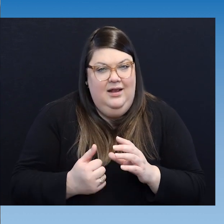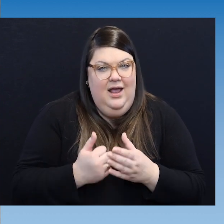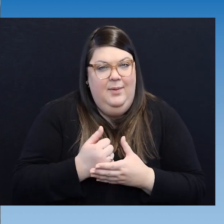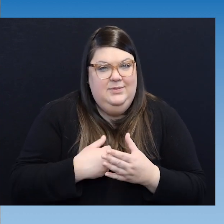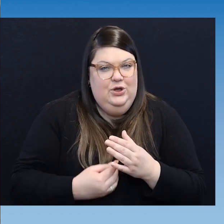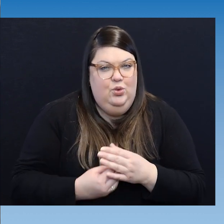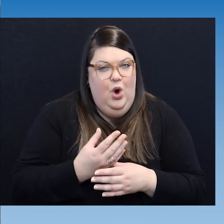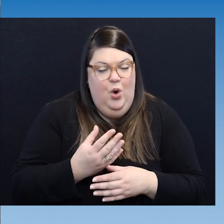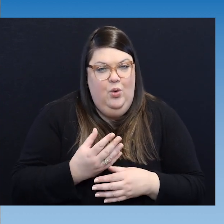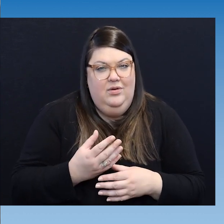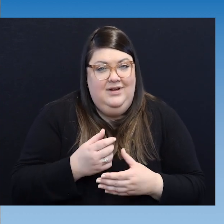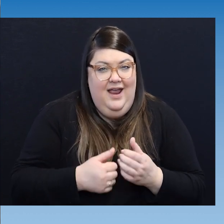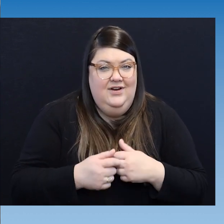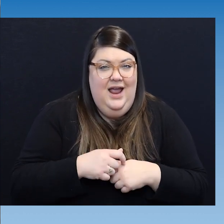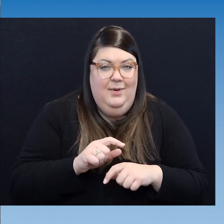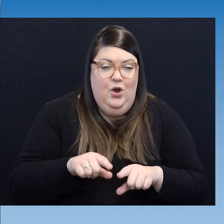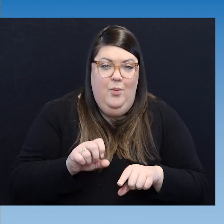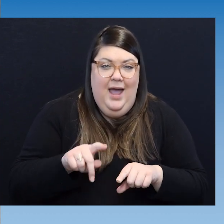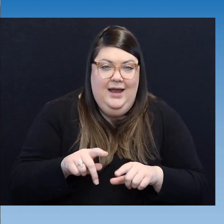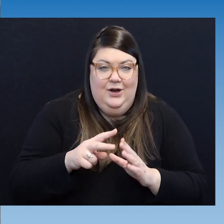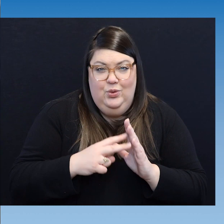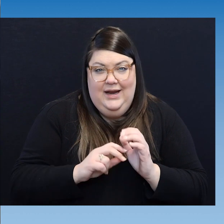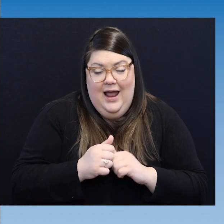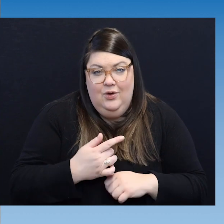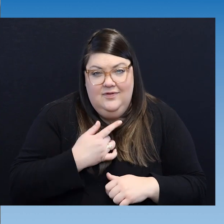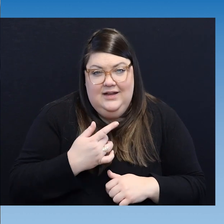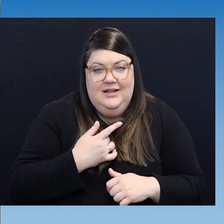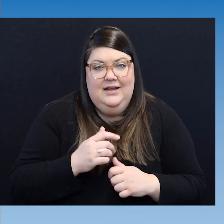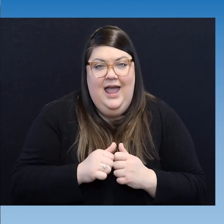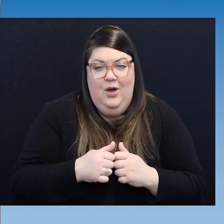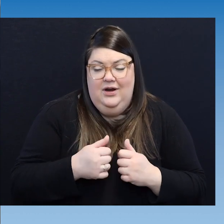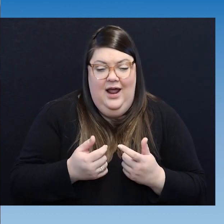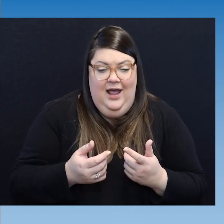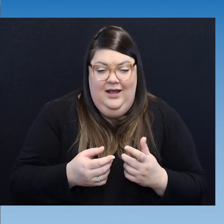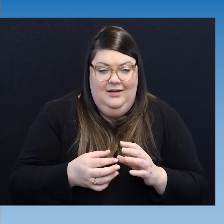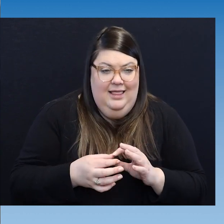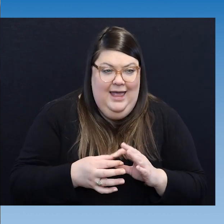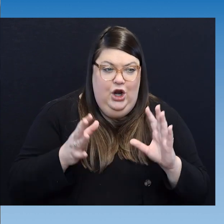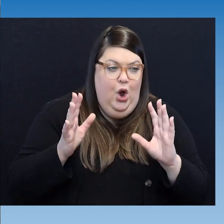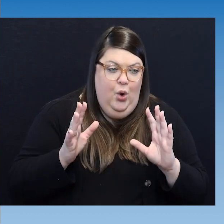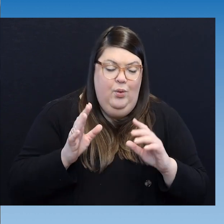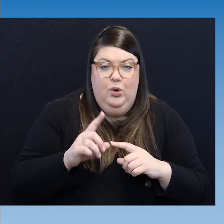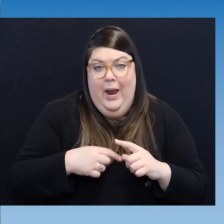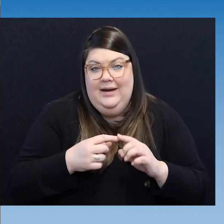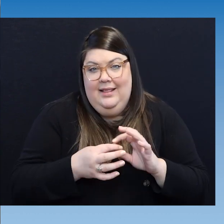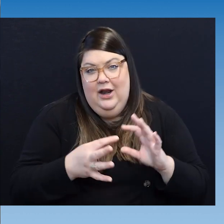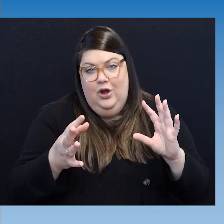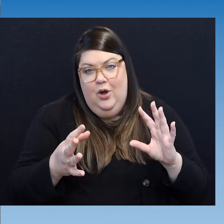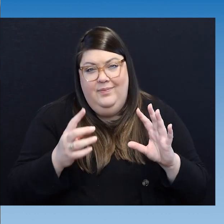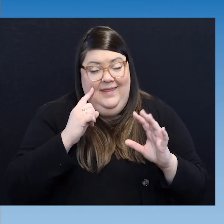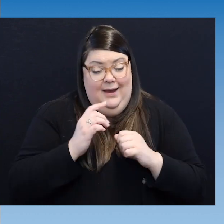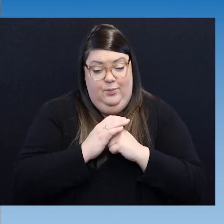grow. It's my growth. And every time I go back and read how I was feeling and how did I let it go and when did I let it go. And I